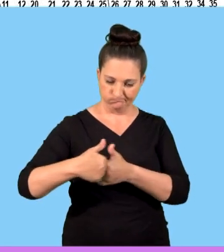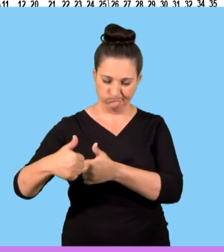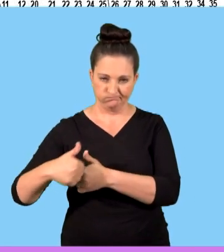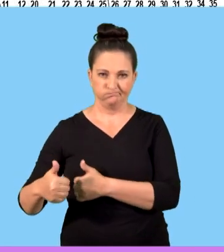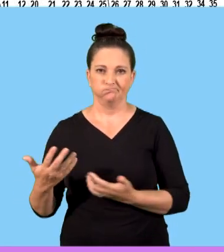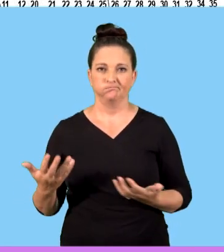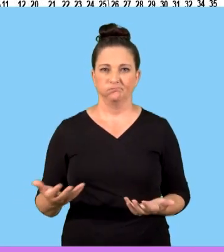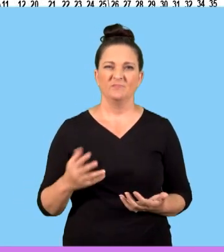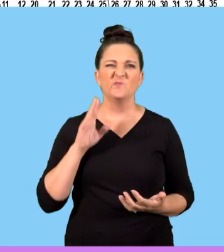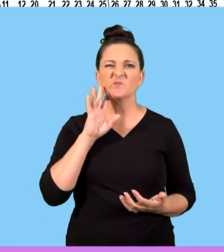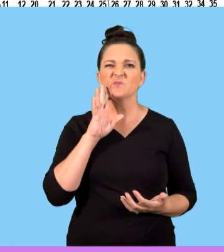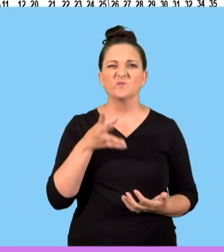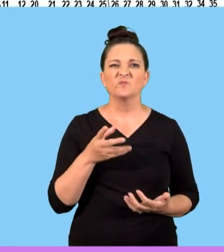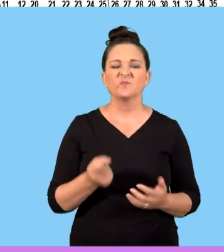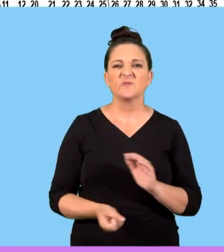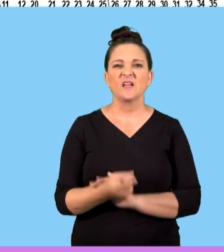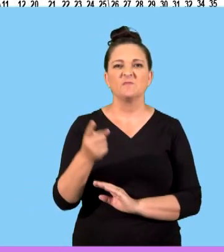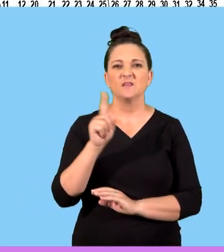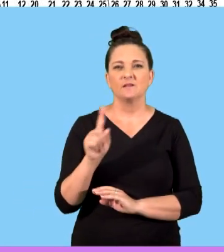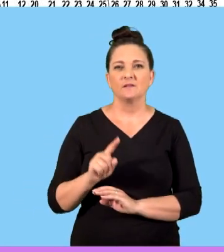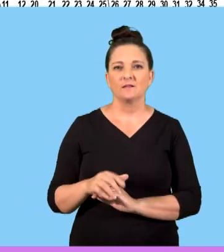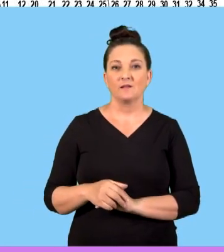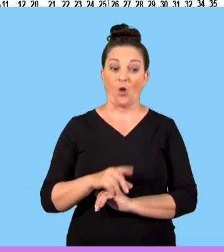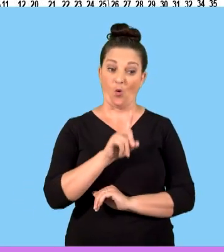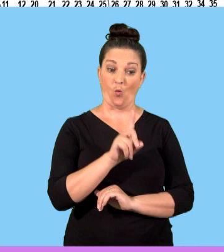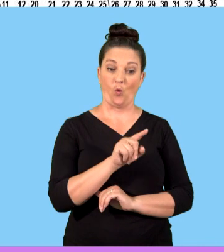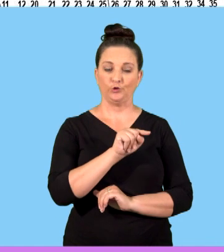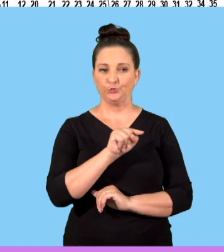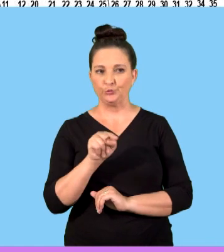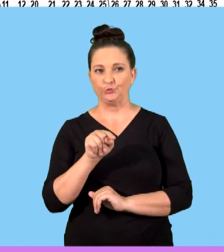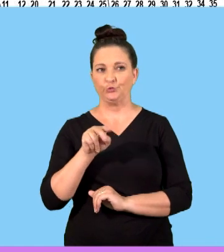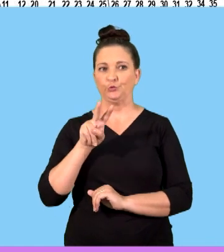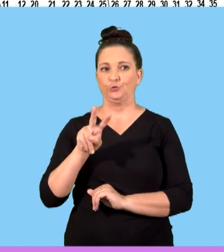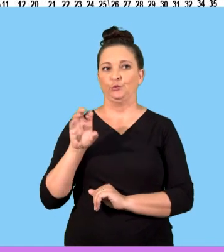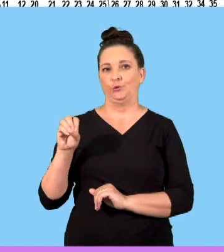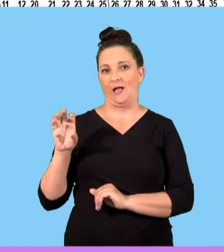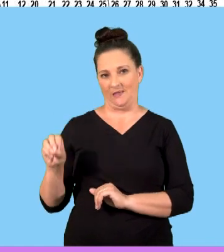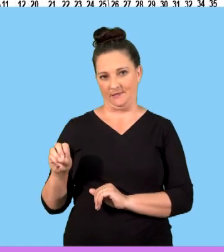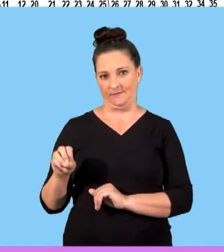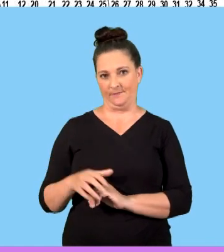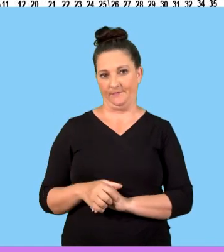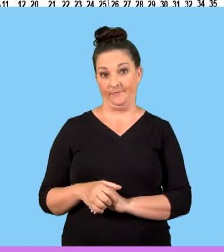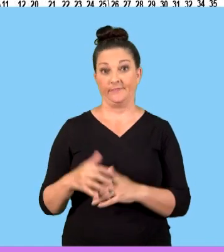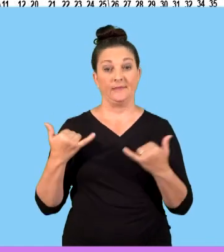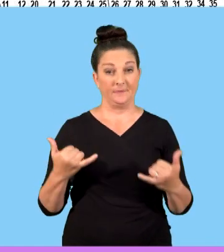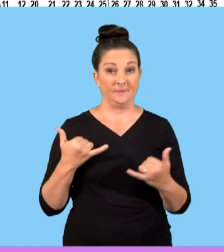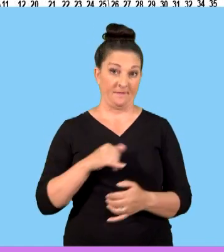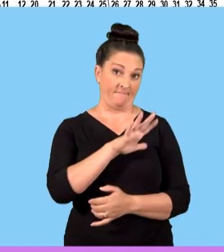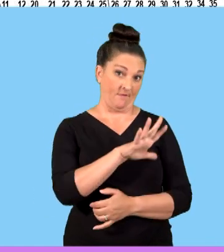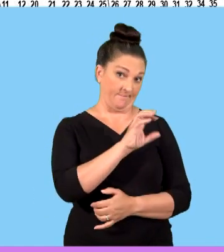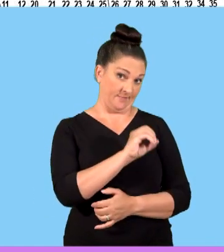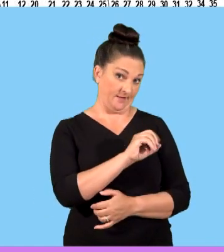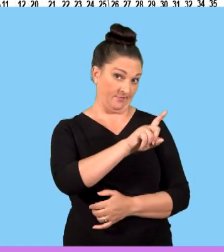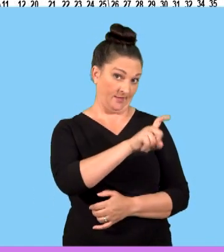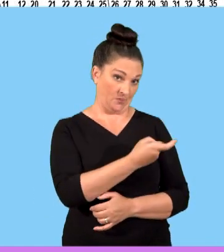plan. So therefore, what will happen now? Remember, scale is given 1:200. So therefore, I'll take my